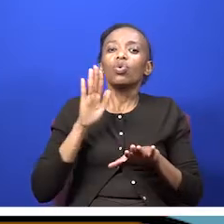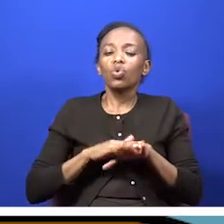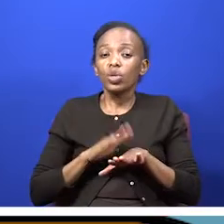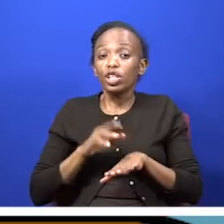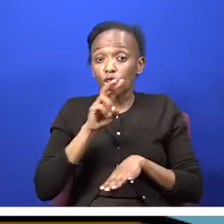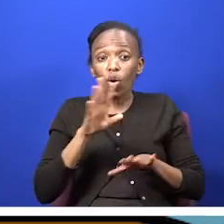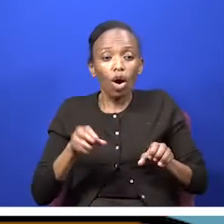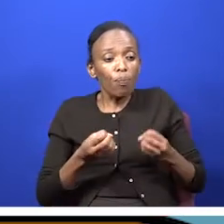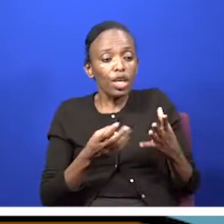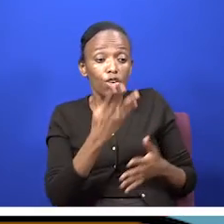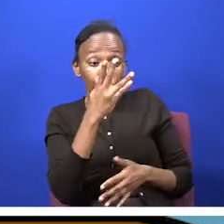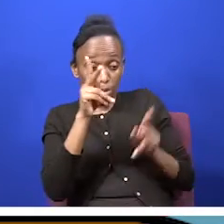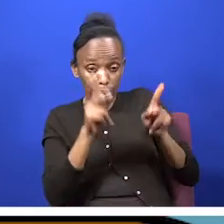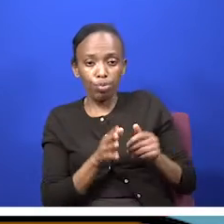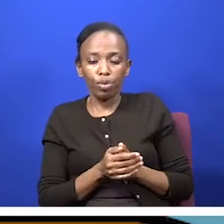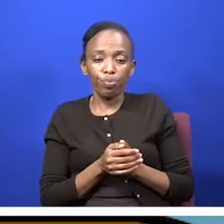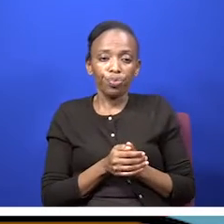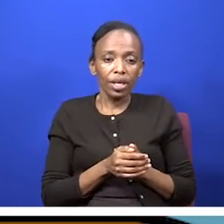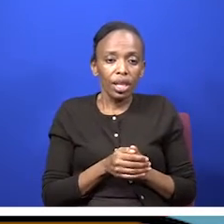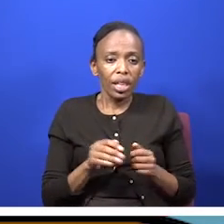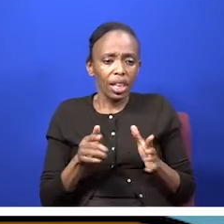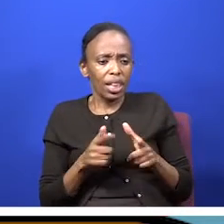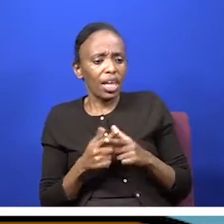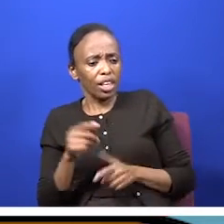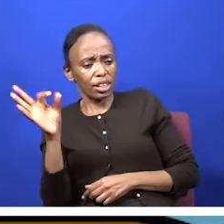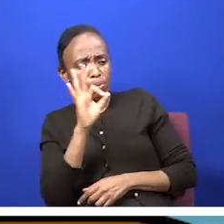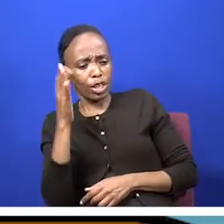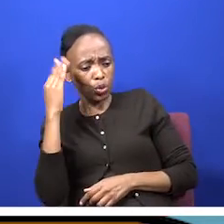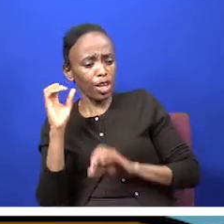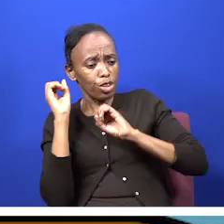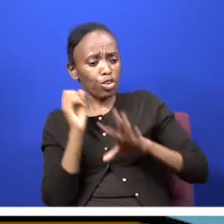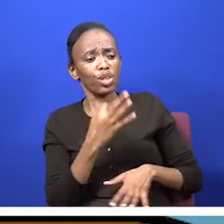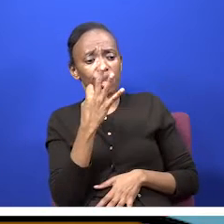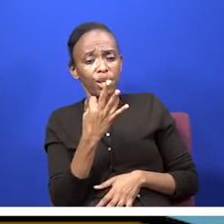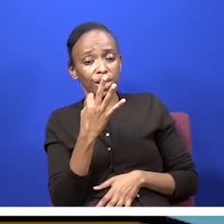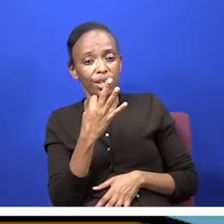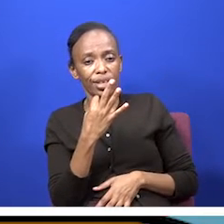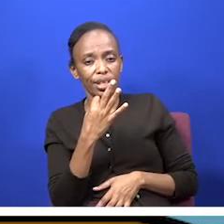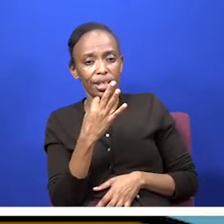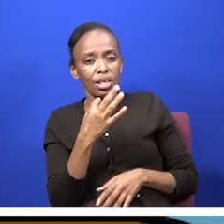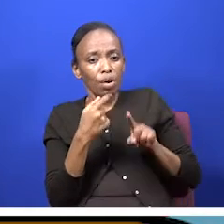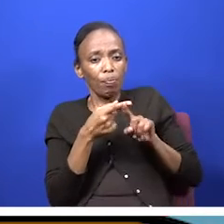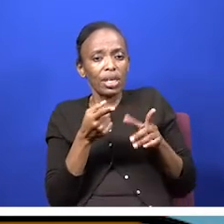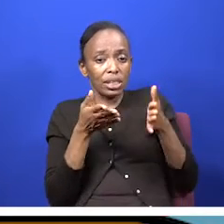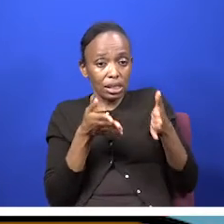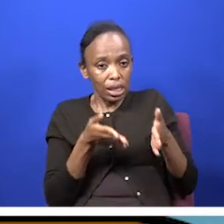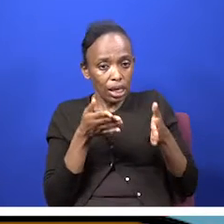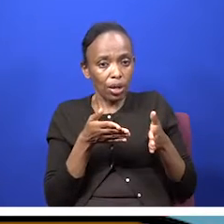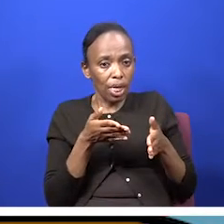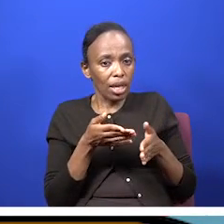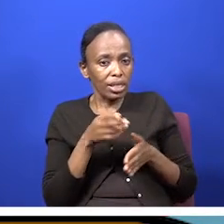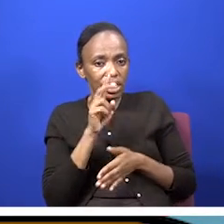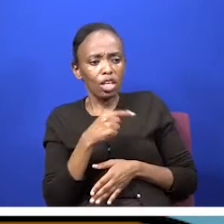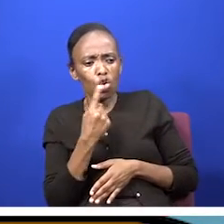Exactly. Yeah. He saw how many people? Four. He was very surprised because he had only thrown how many people? Three. But